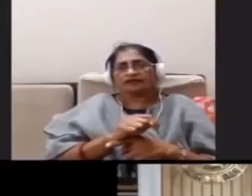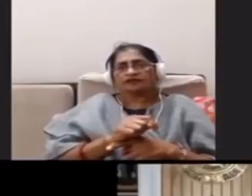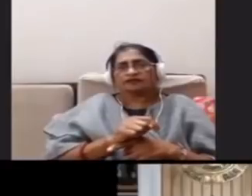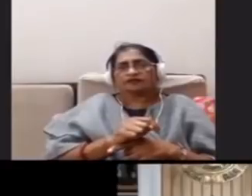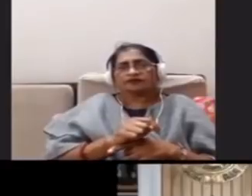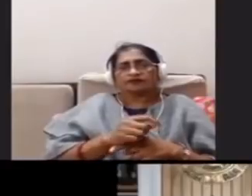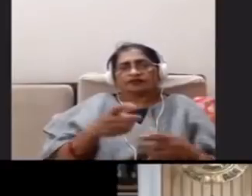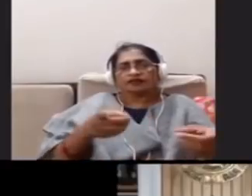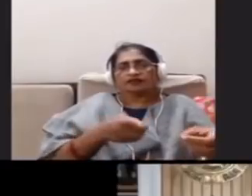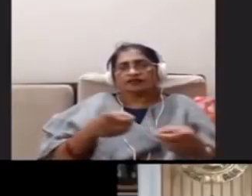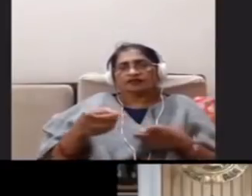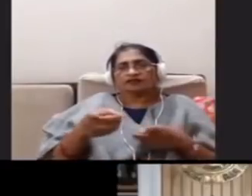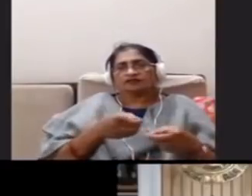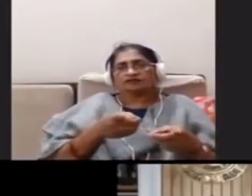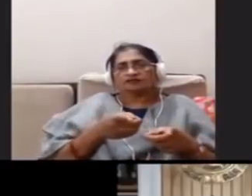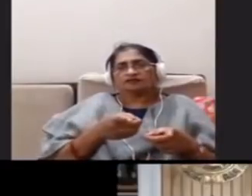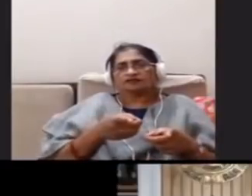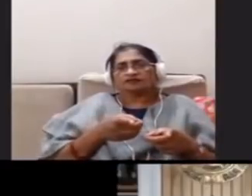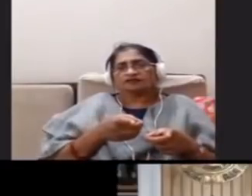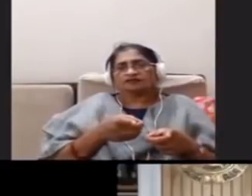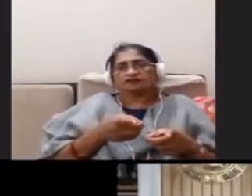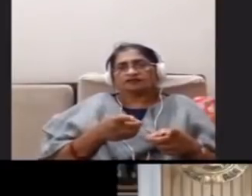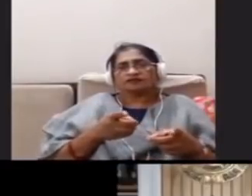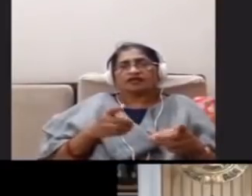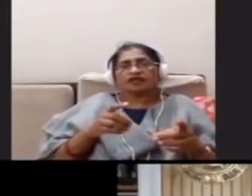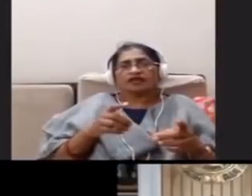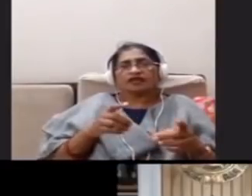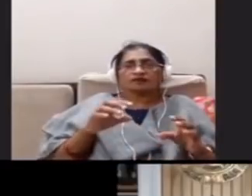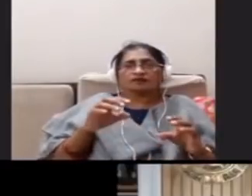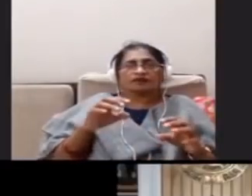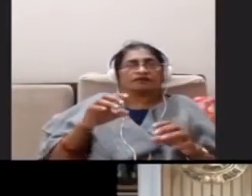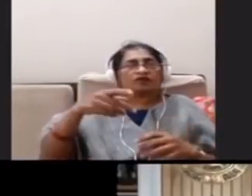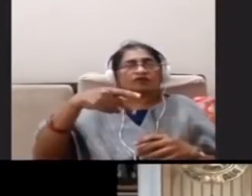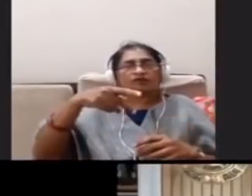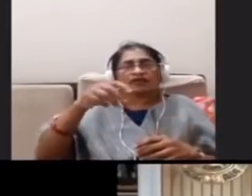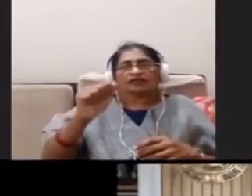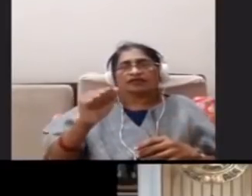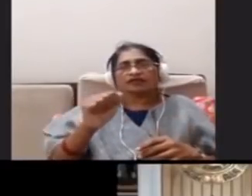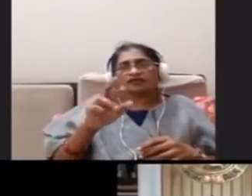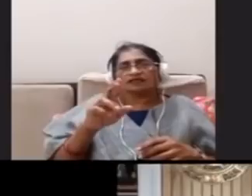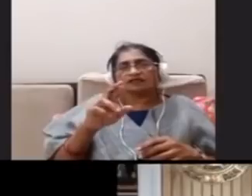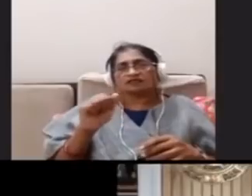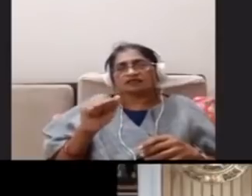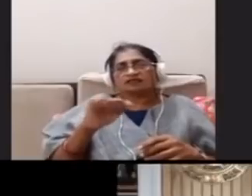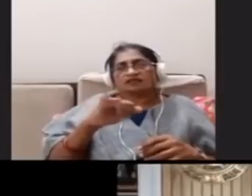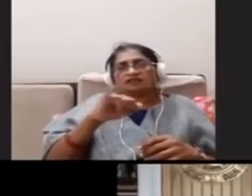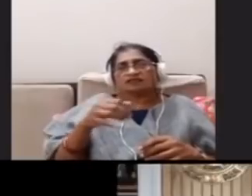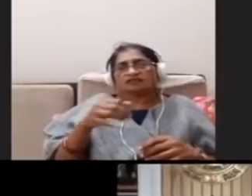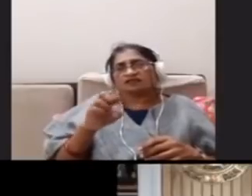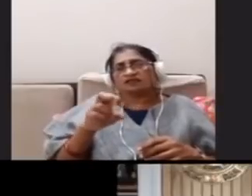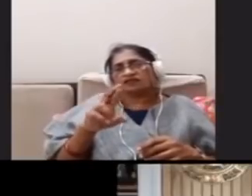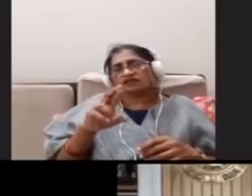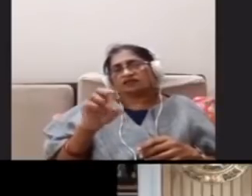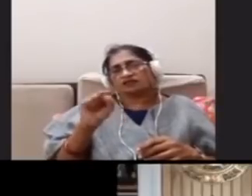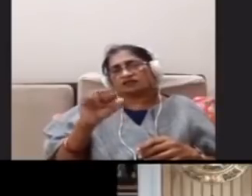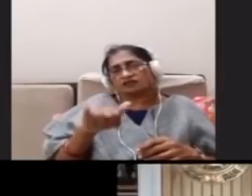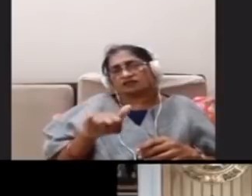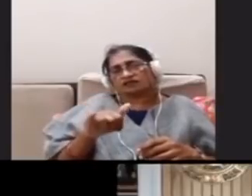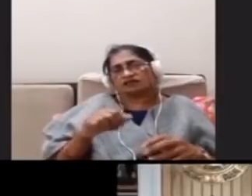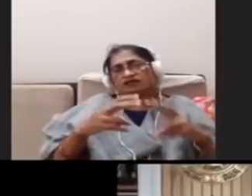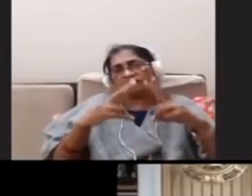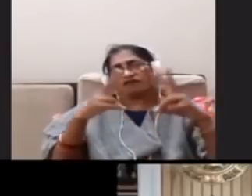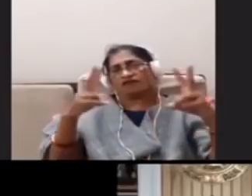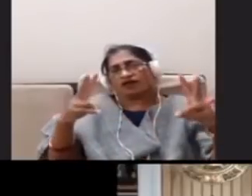of SNAPA, Academy of Performing Arts, Princeton, New Jersey, she imparts valuable knowledge to her many